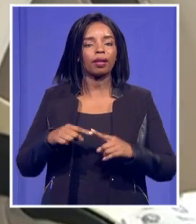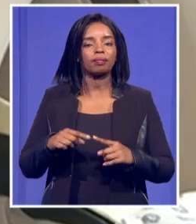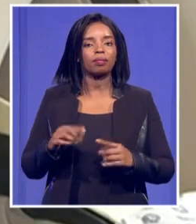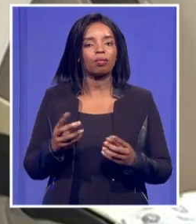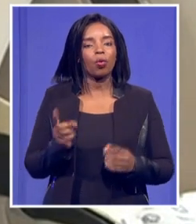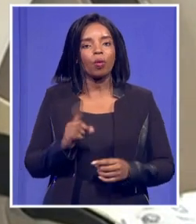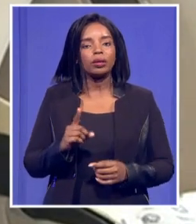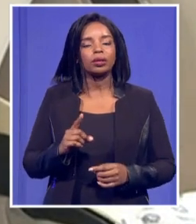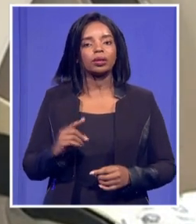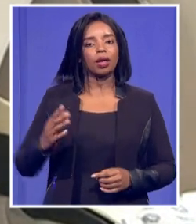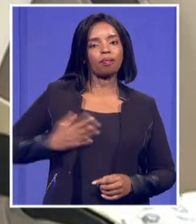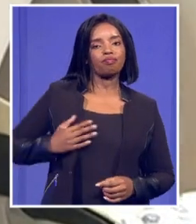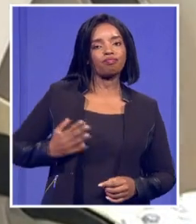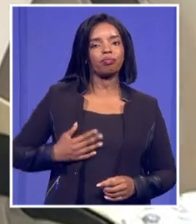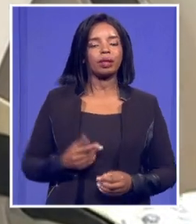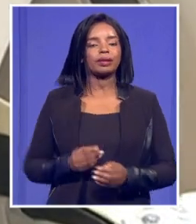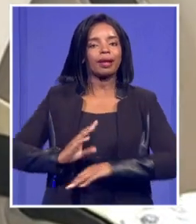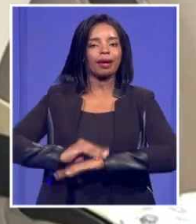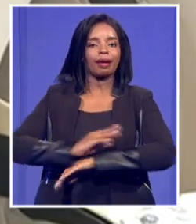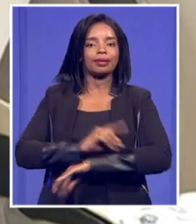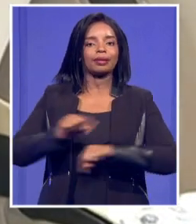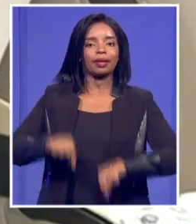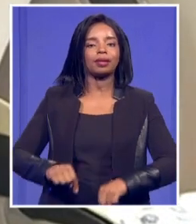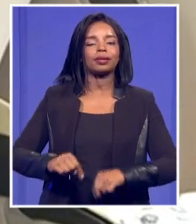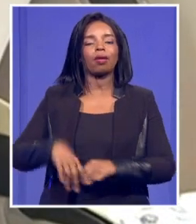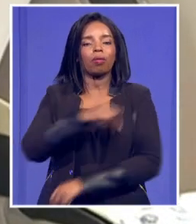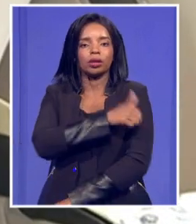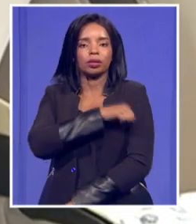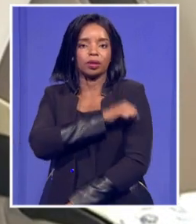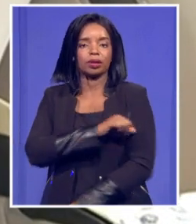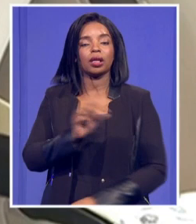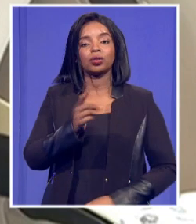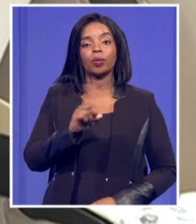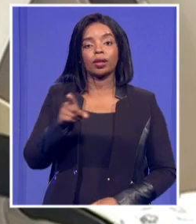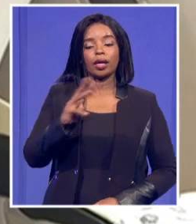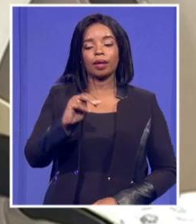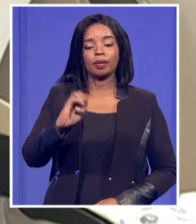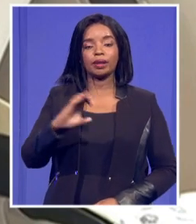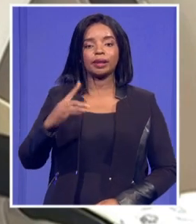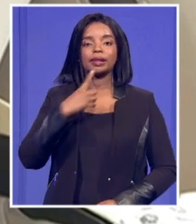breast cancer to this hospital. It is, as the MEC was saying, the